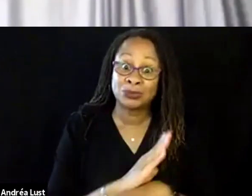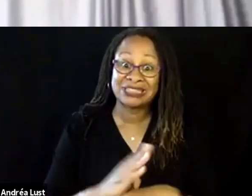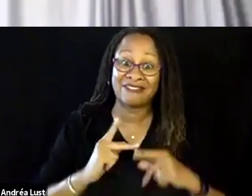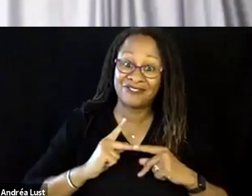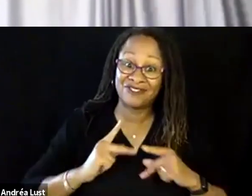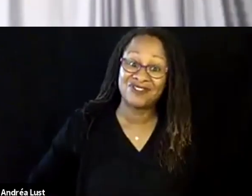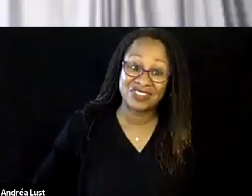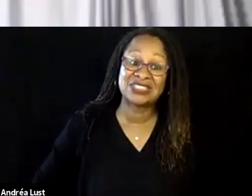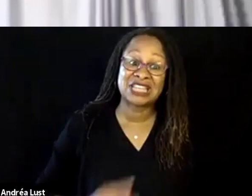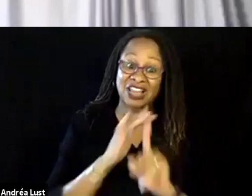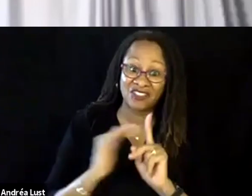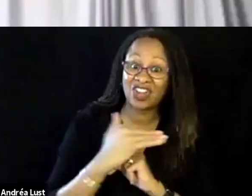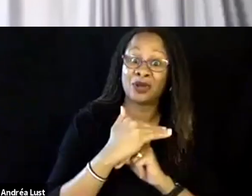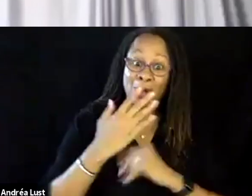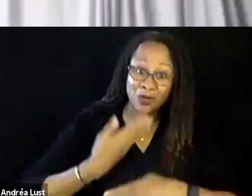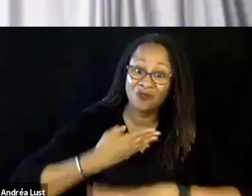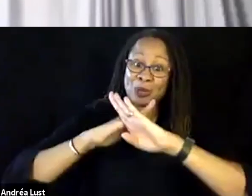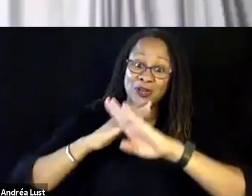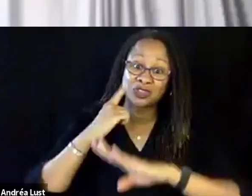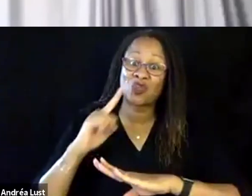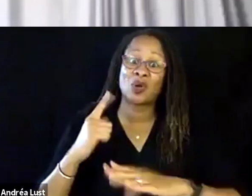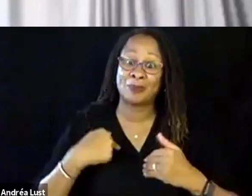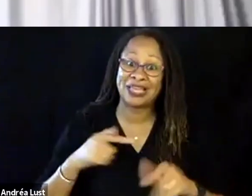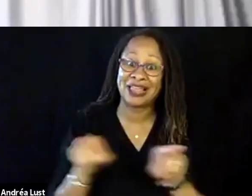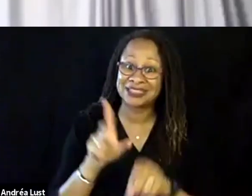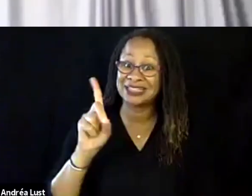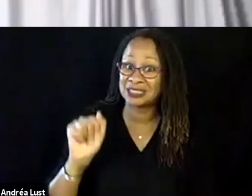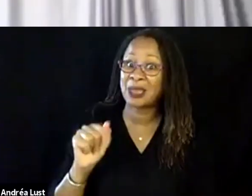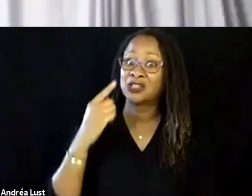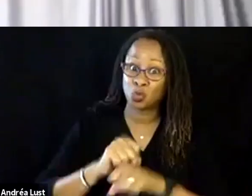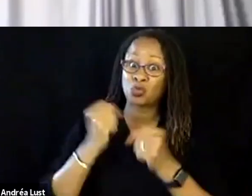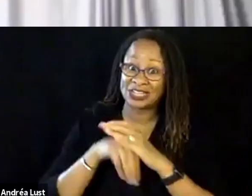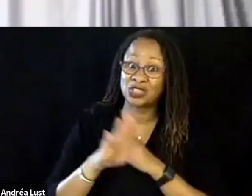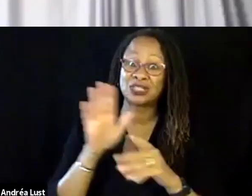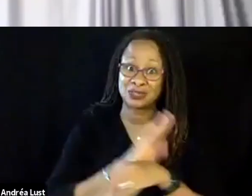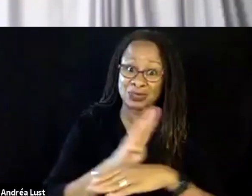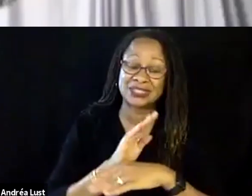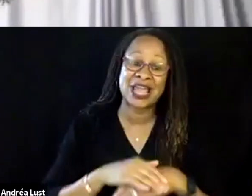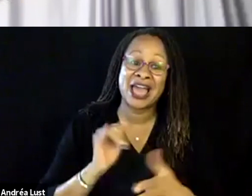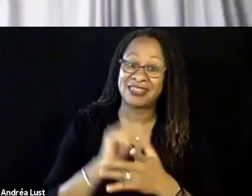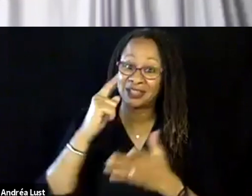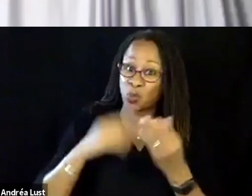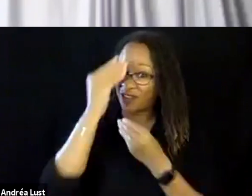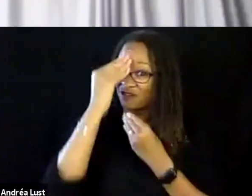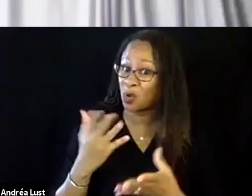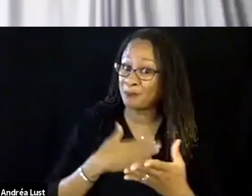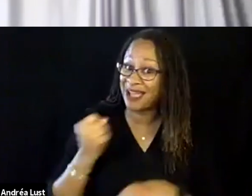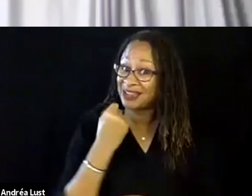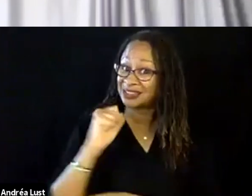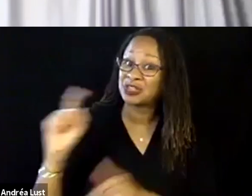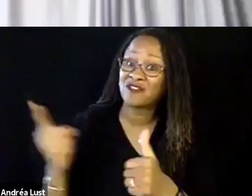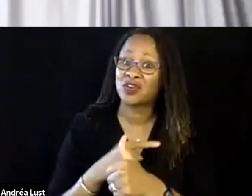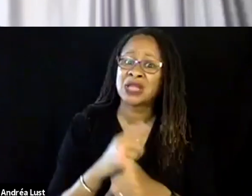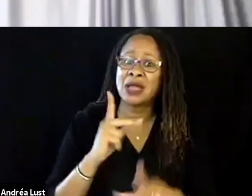and environmental barriers for people with disabilities to break into this industry. And that's what informed my activism at first, because people would